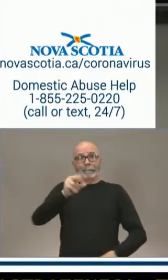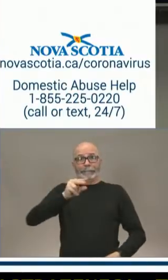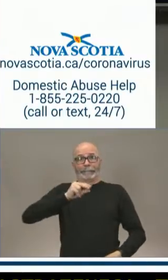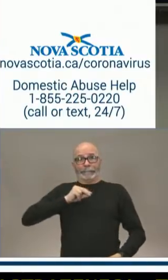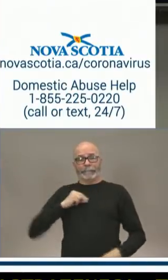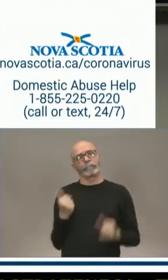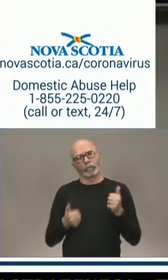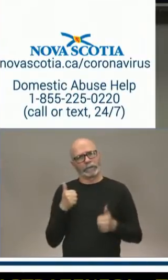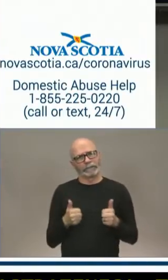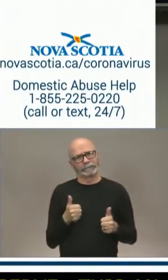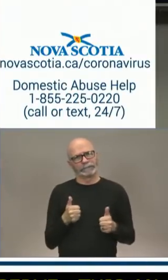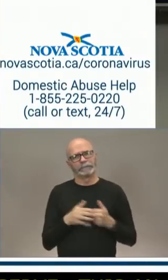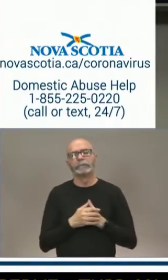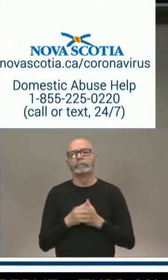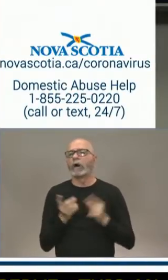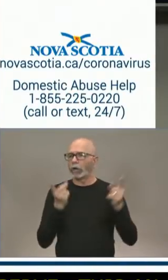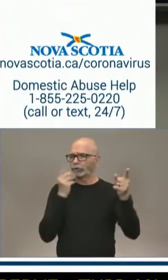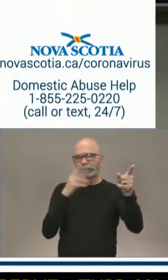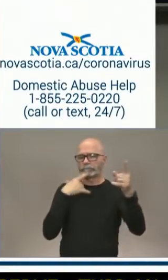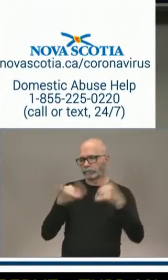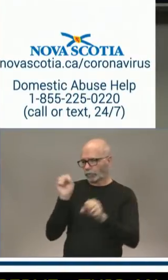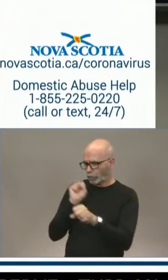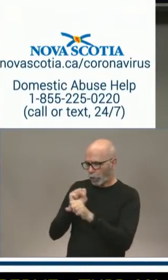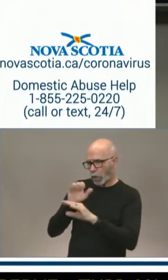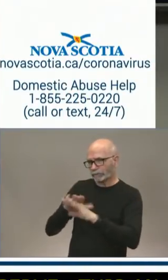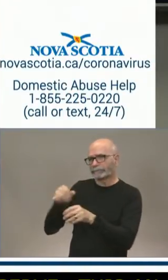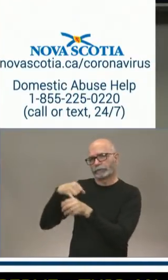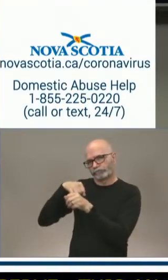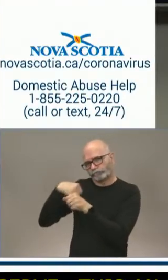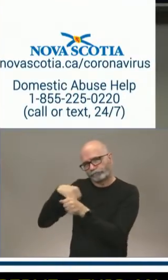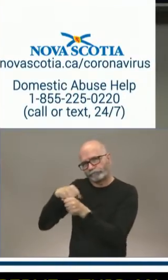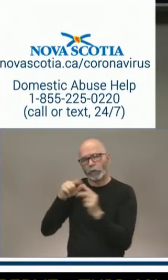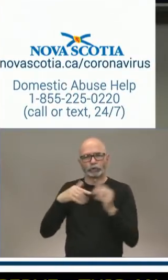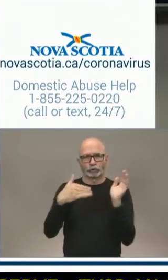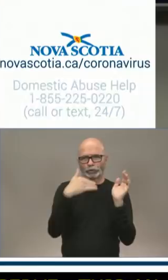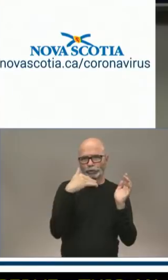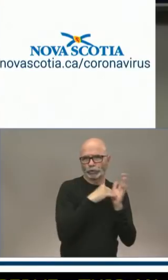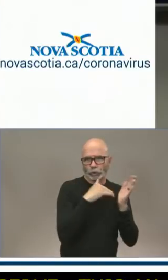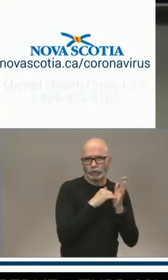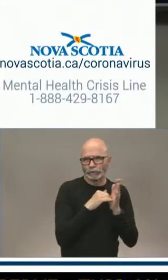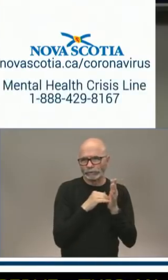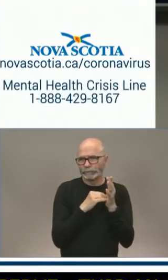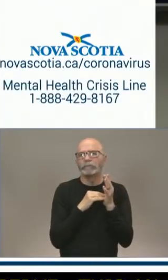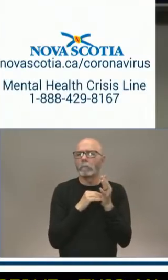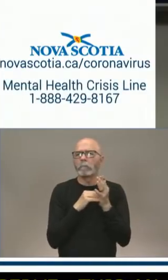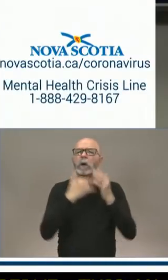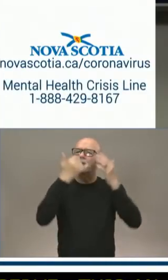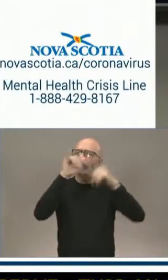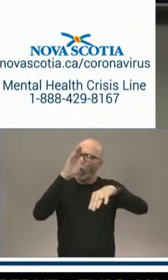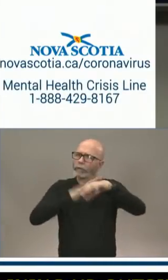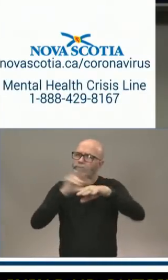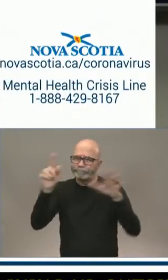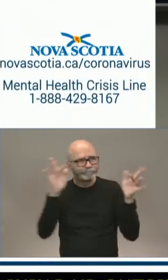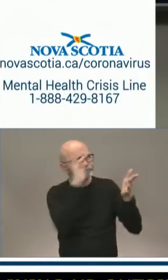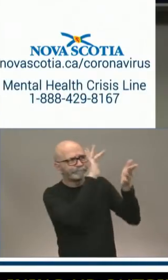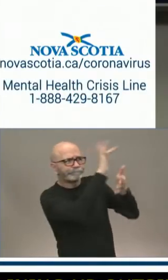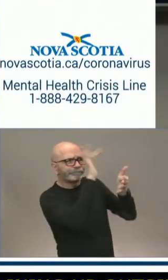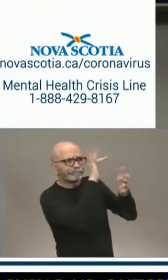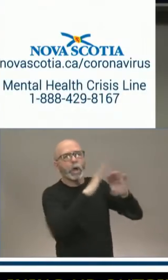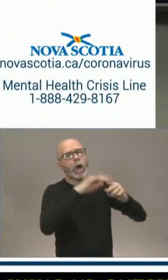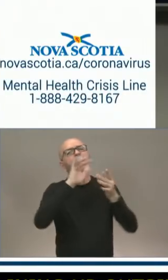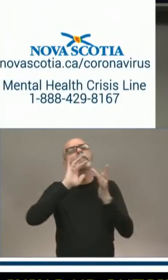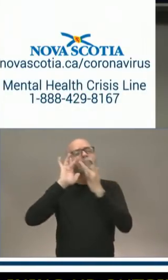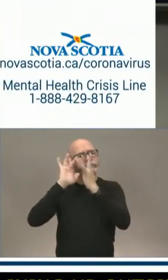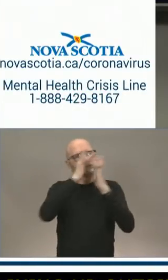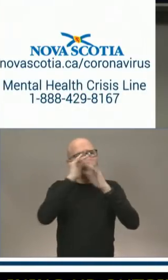with pharmacy clinics, physician clinics. The booking is going to be part of our online booking process. Much more details to come,